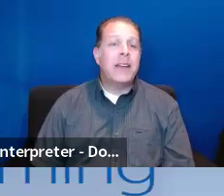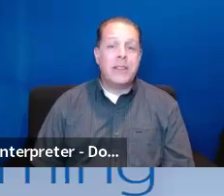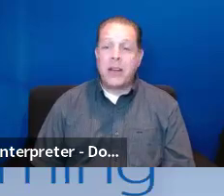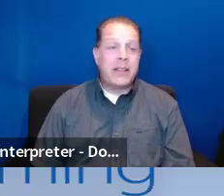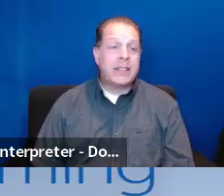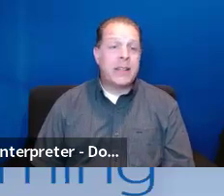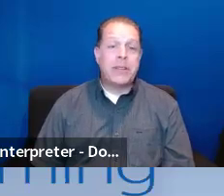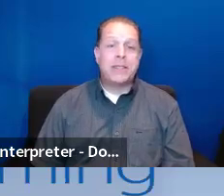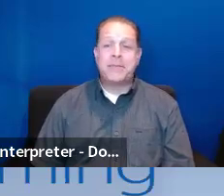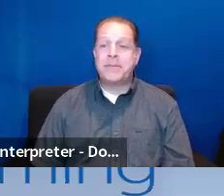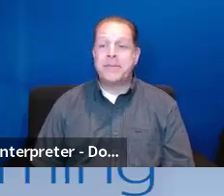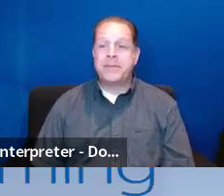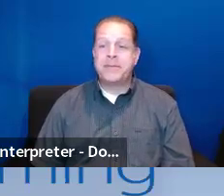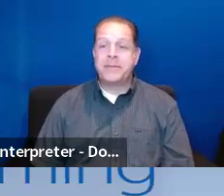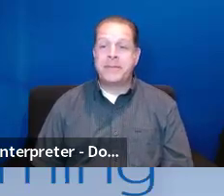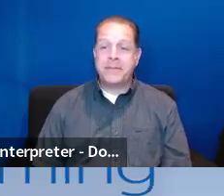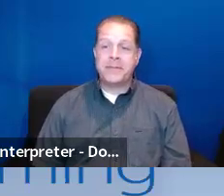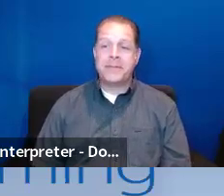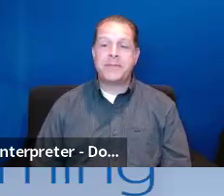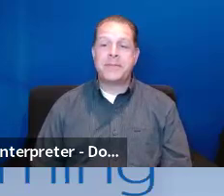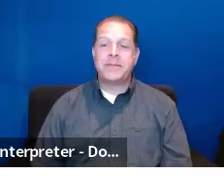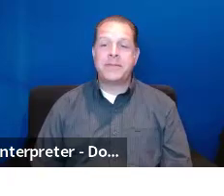soon. Next slide, please.